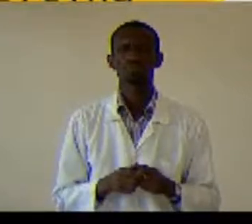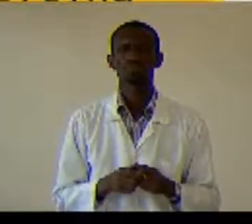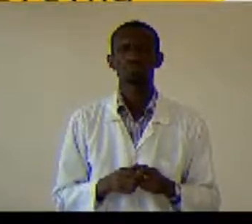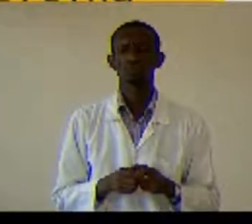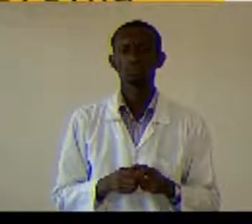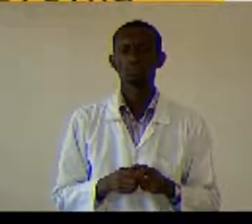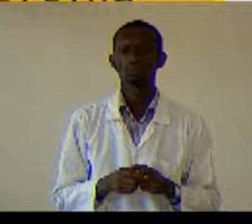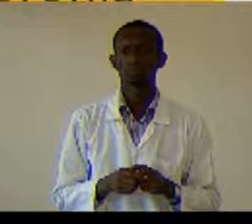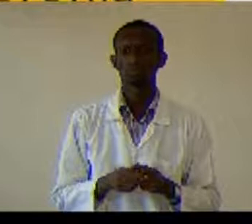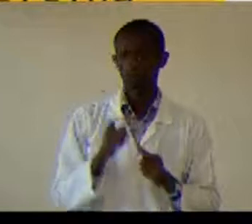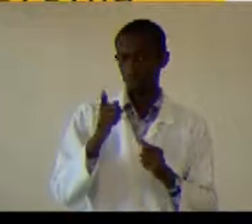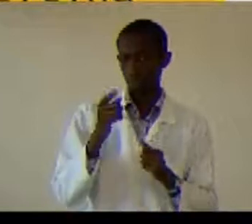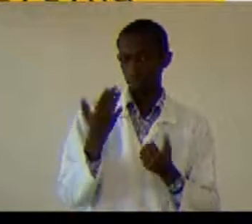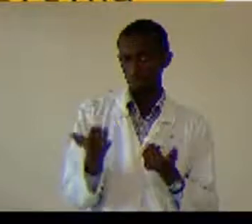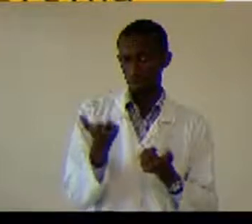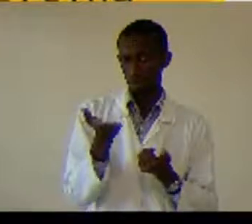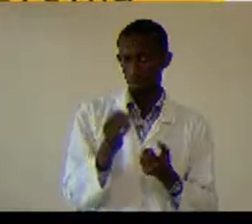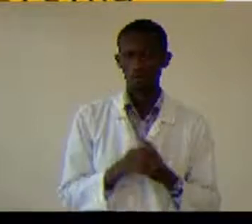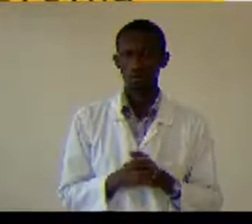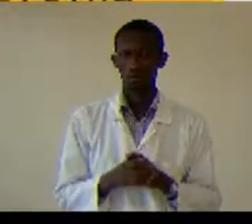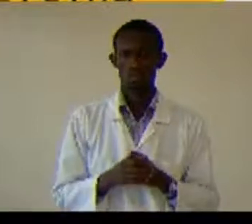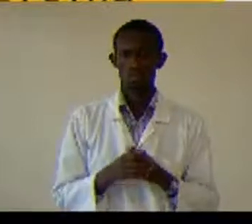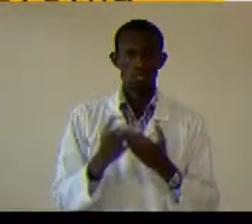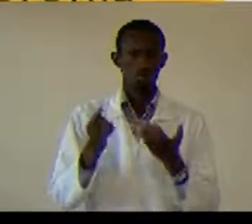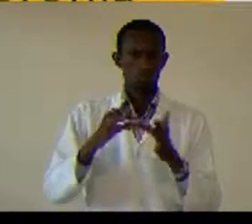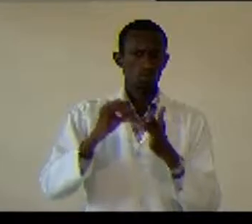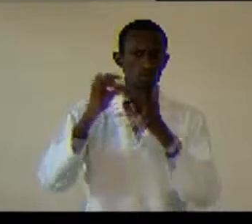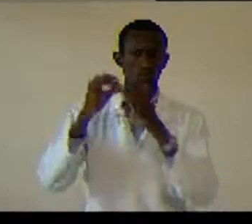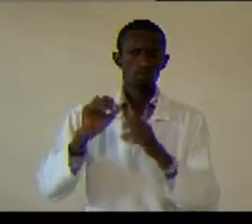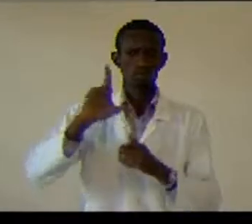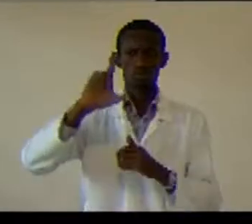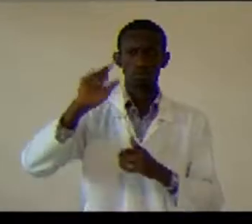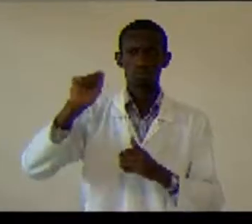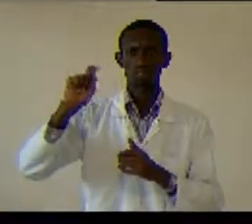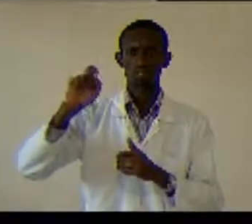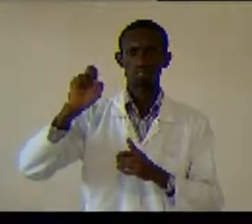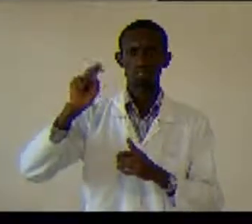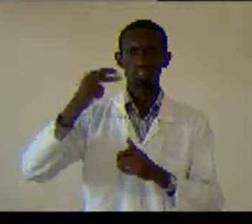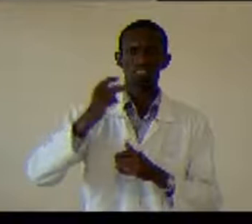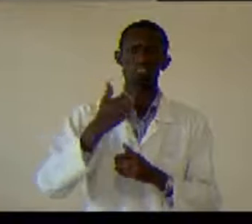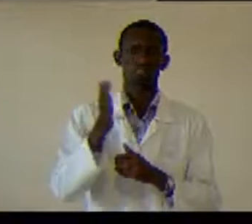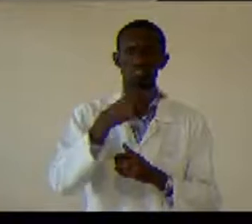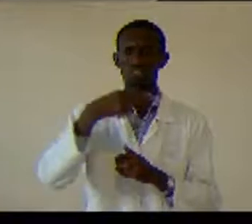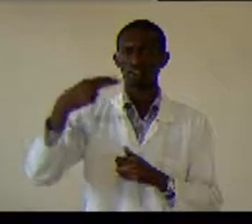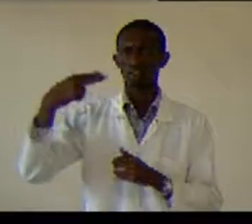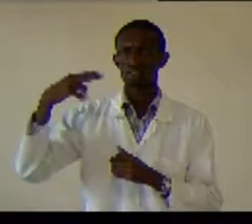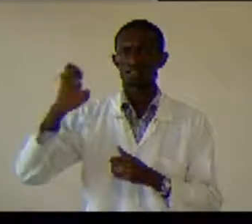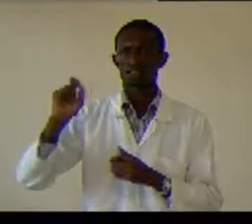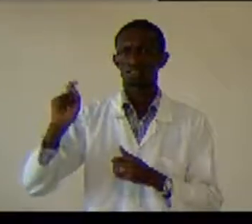So, for instance here, the specific heat latent heat of fusion of ice is